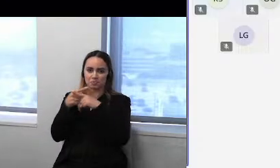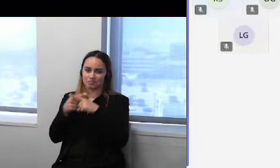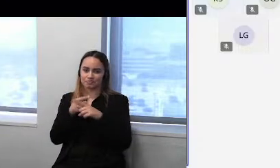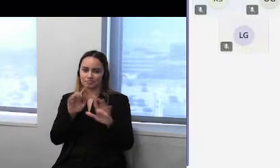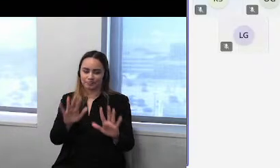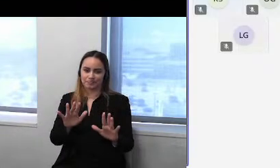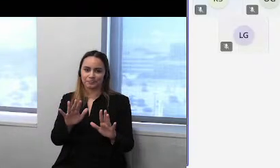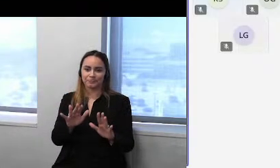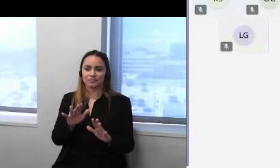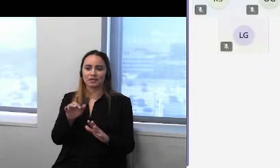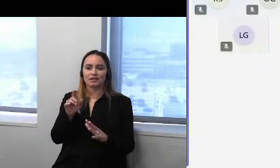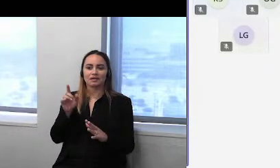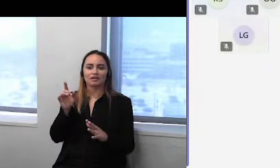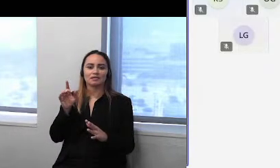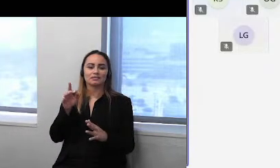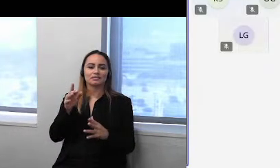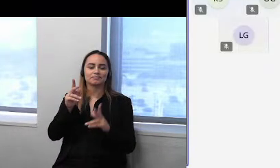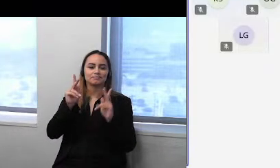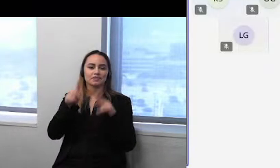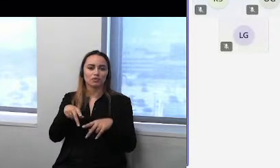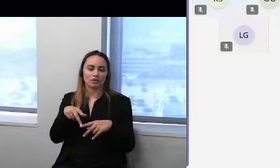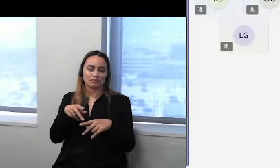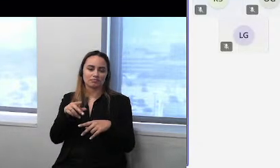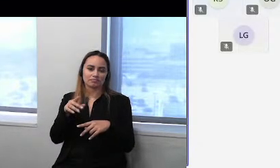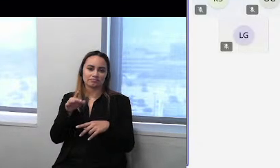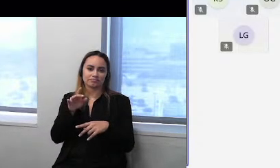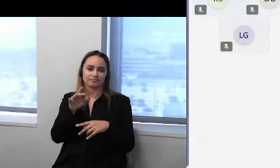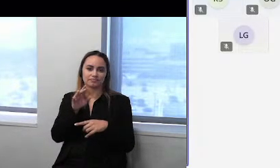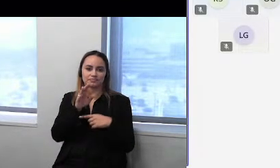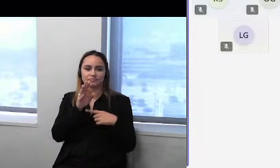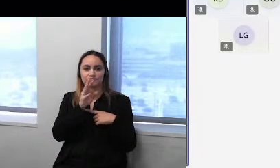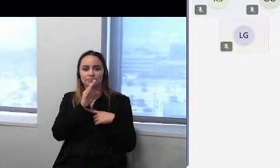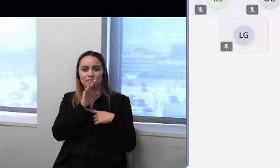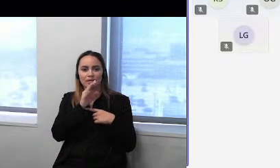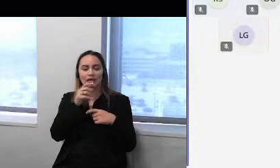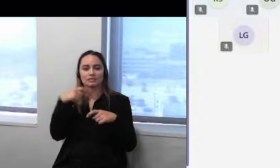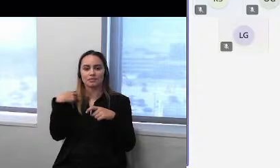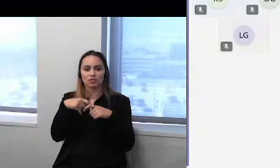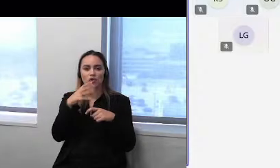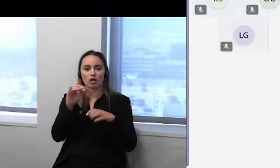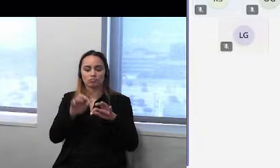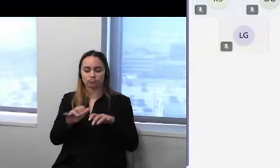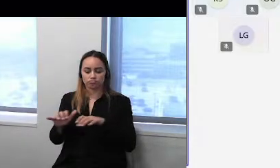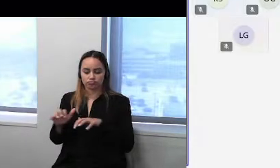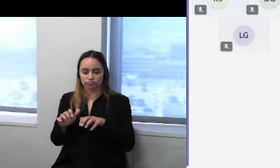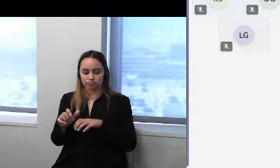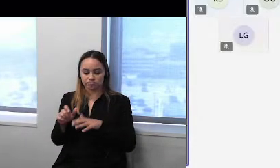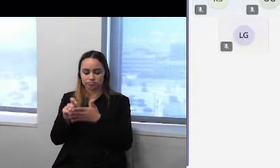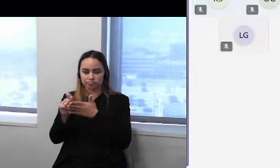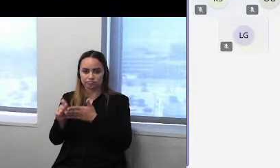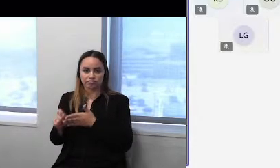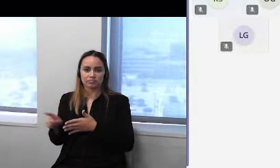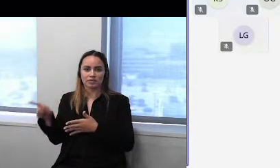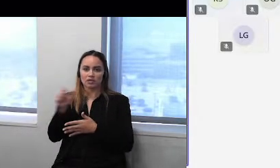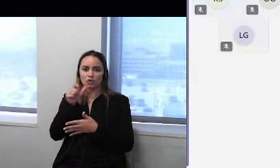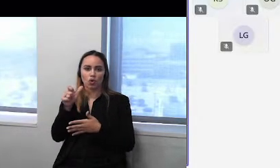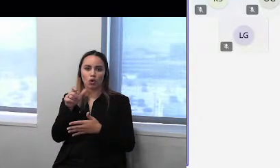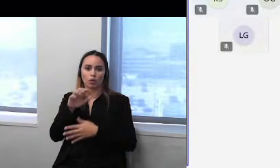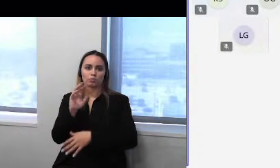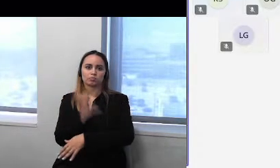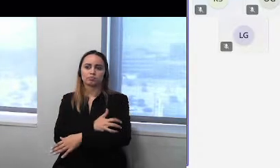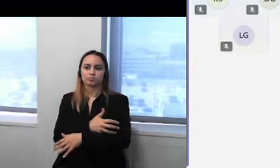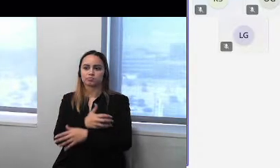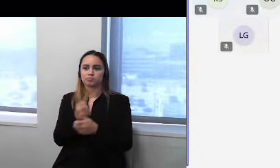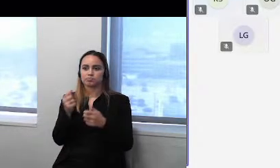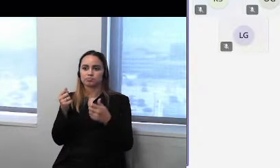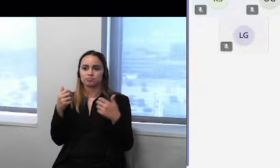both the translators and the reporters are beyond superhuman. They're interpreting acronyms